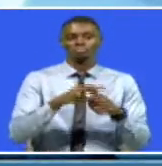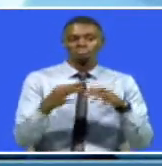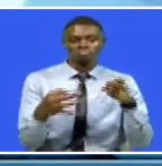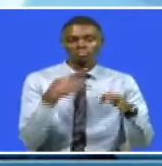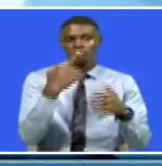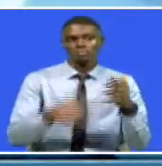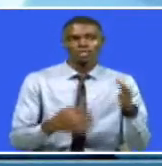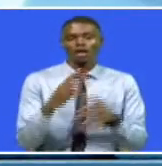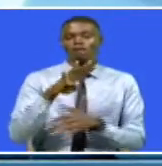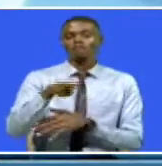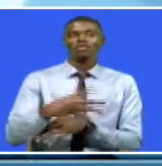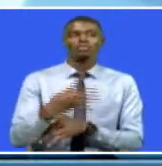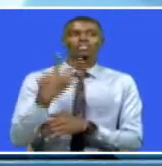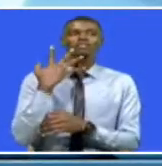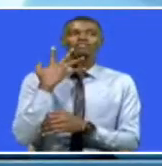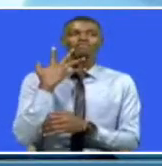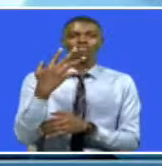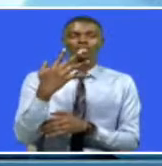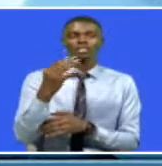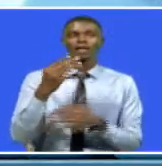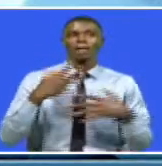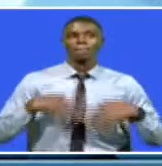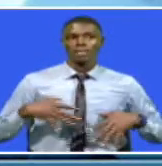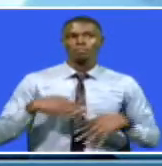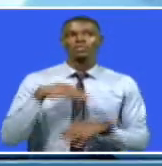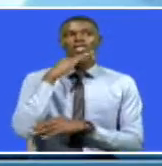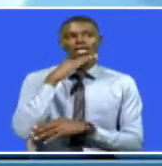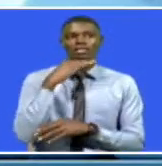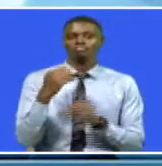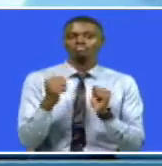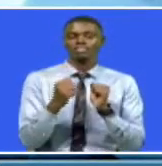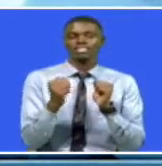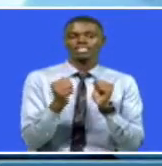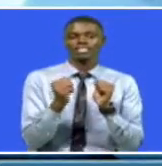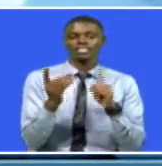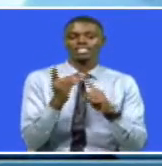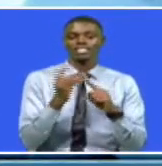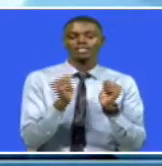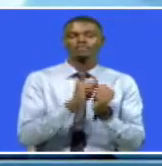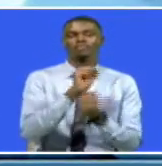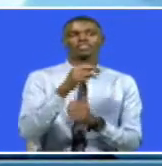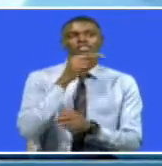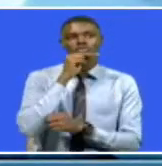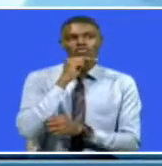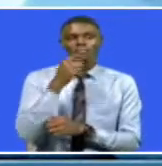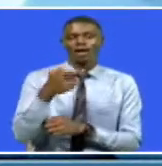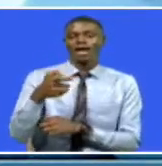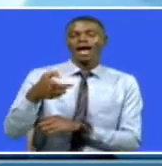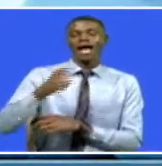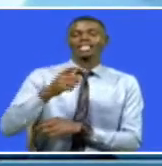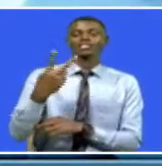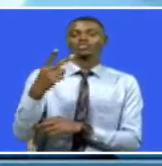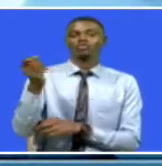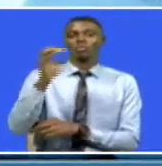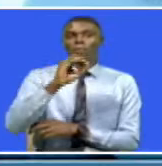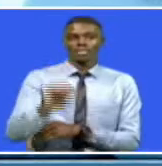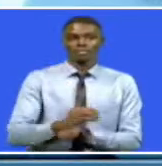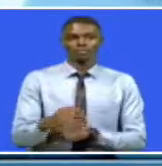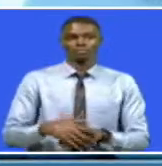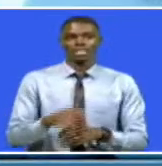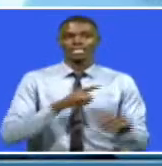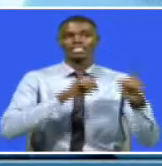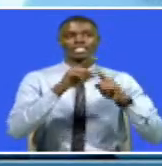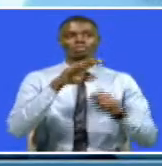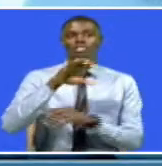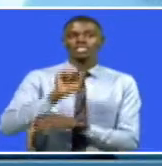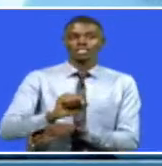about 4,500 people died as of 15th of November, an increase of 3% from last year's death toll. Transport